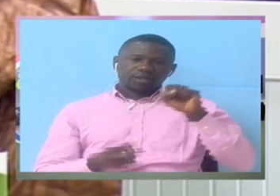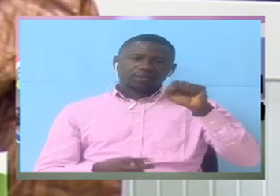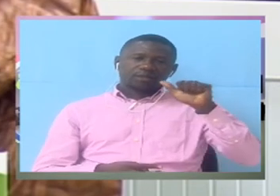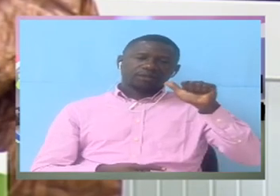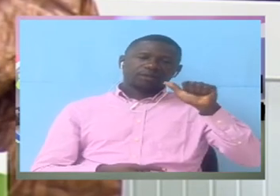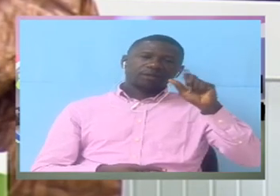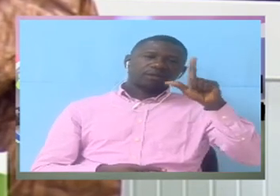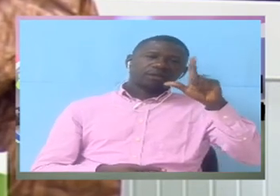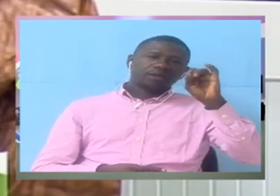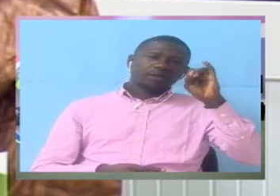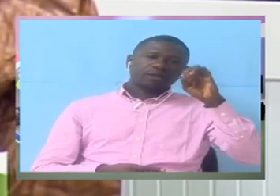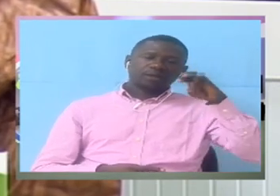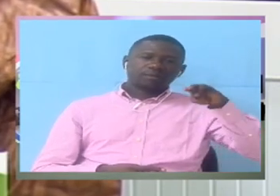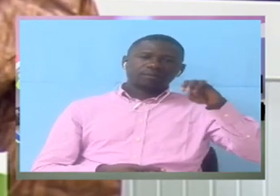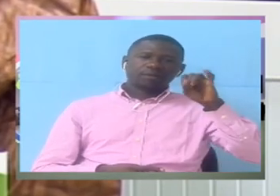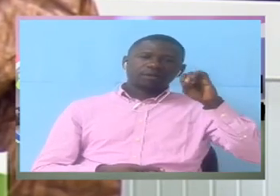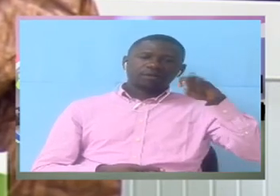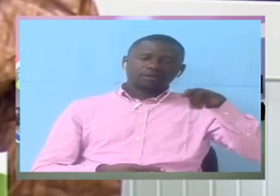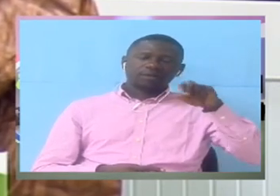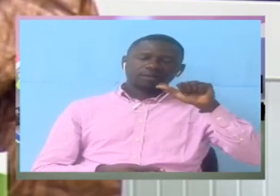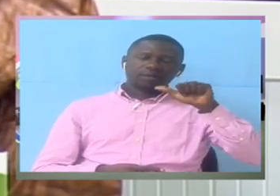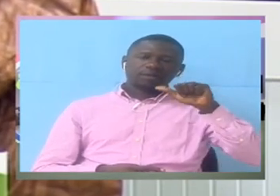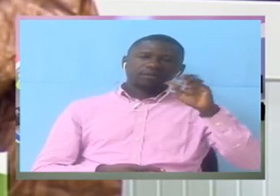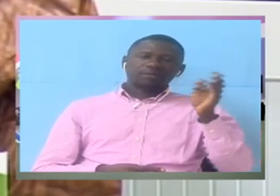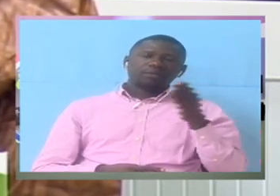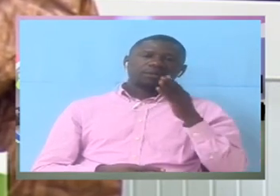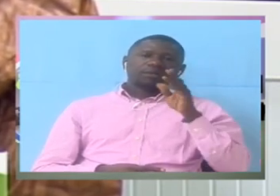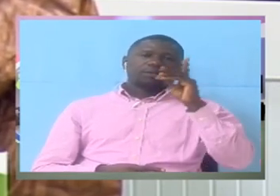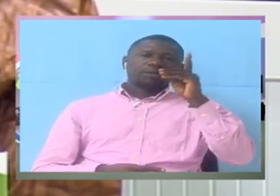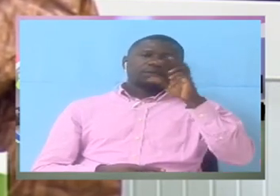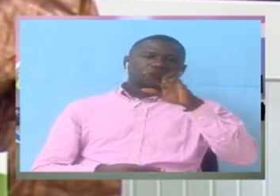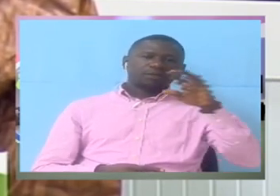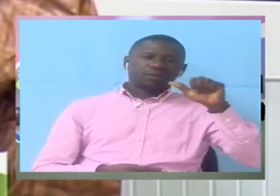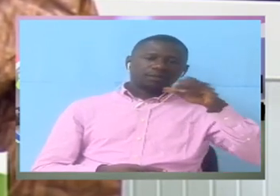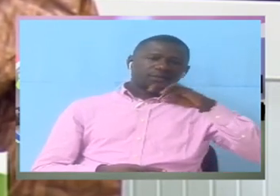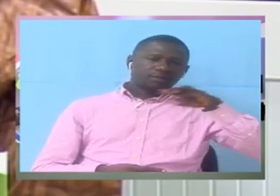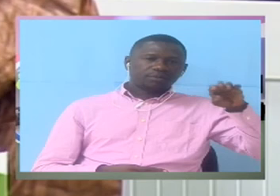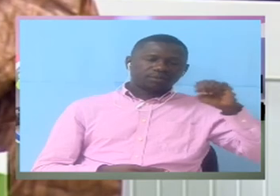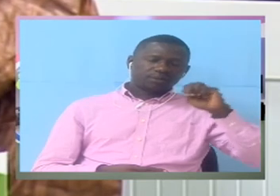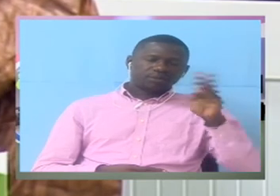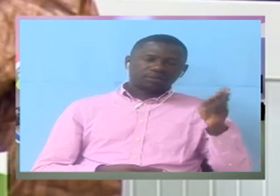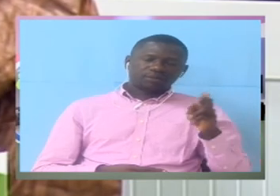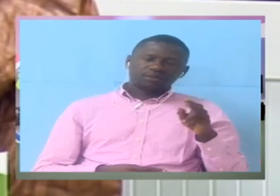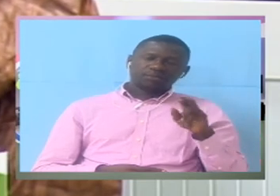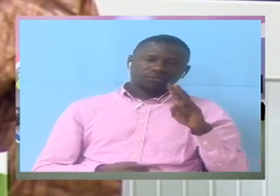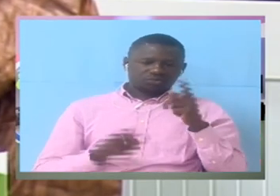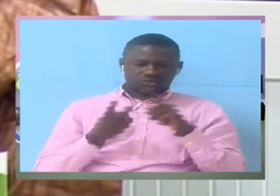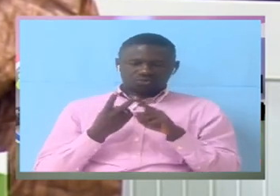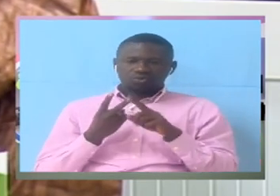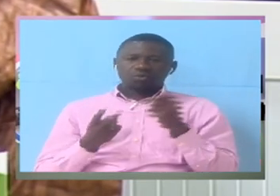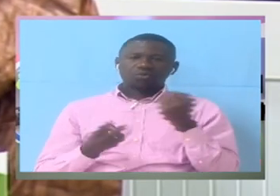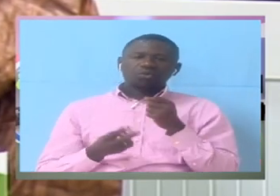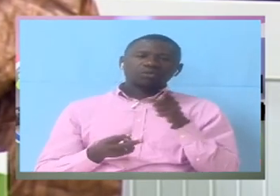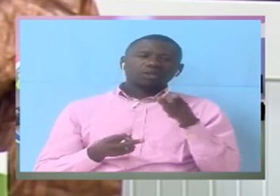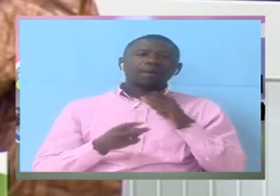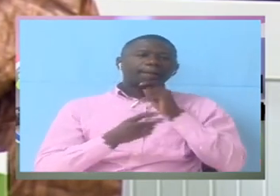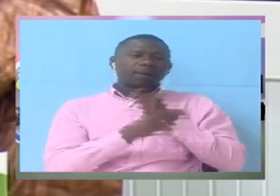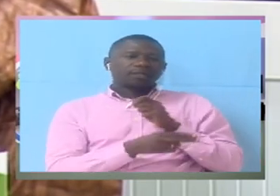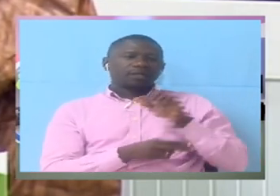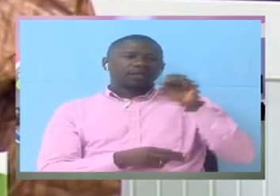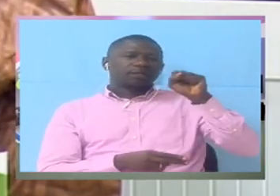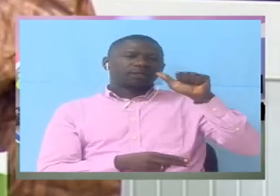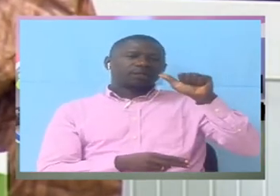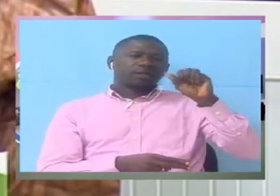Salmina Drame, number two. No, I will say that because Salmina. Then I'll be able to start a clean. He comes from the same place as I have come